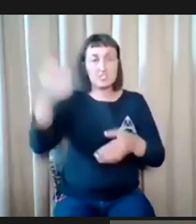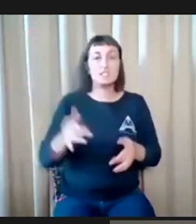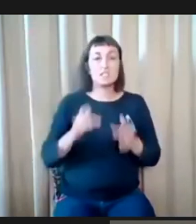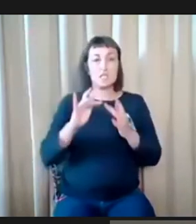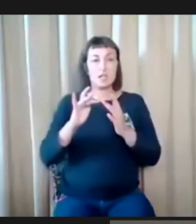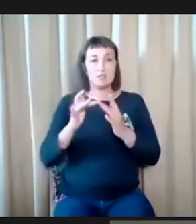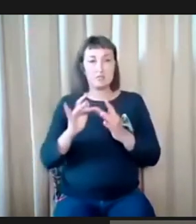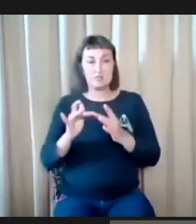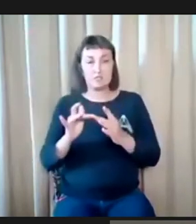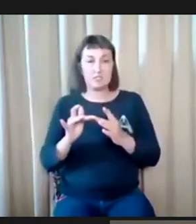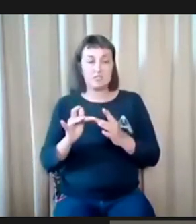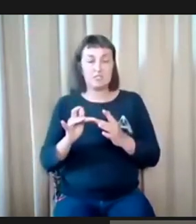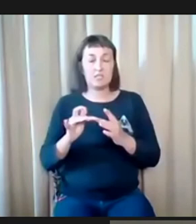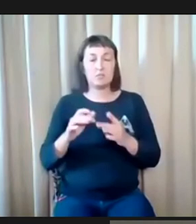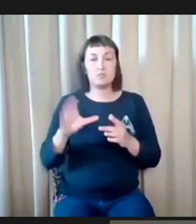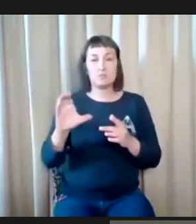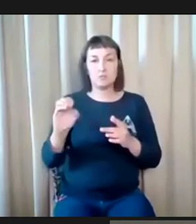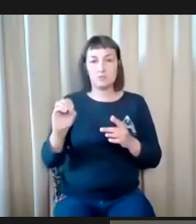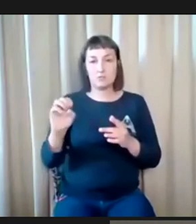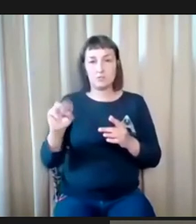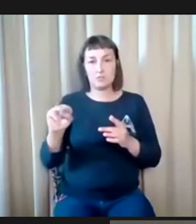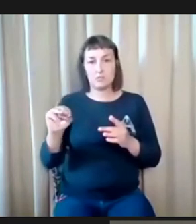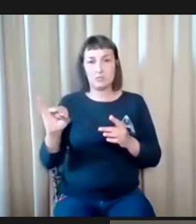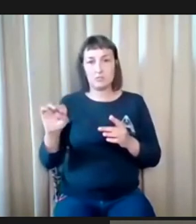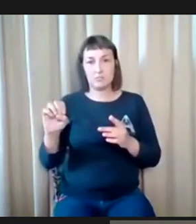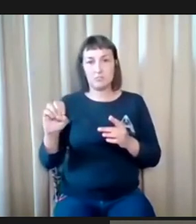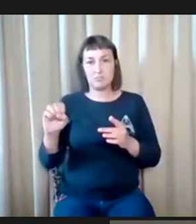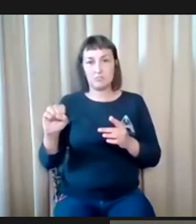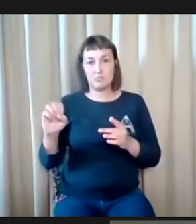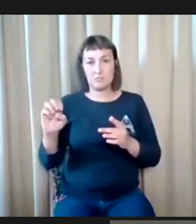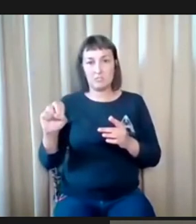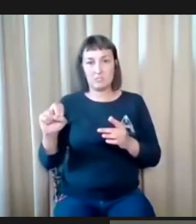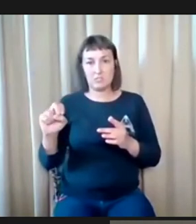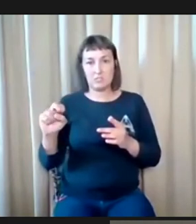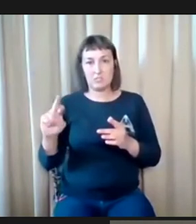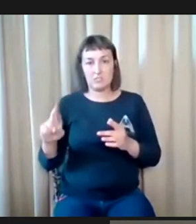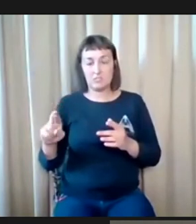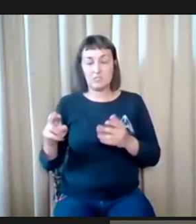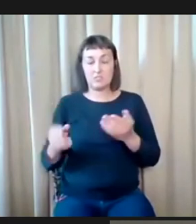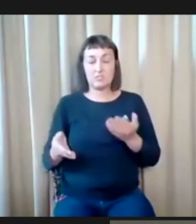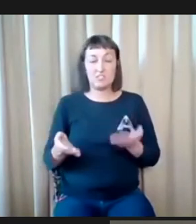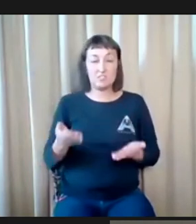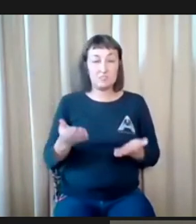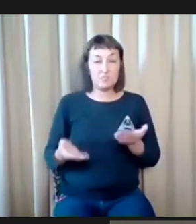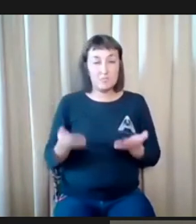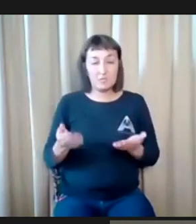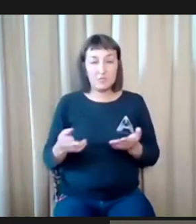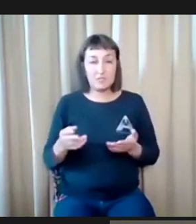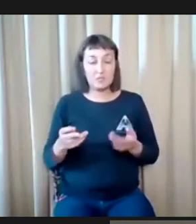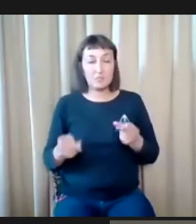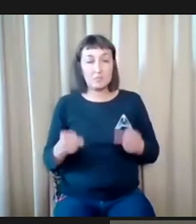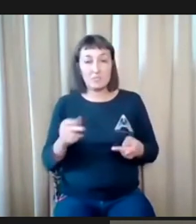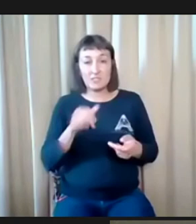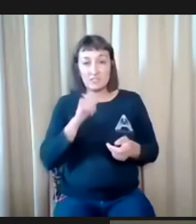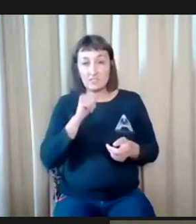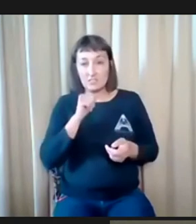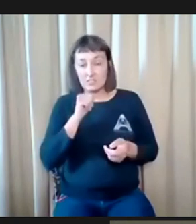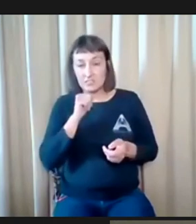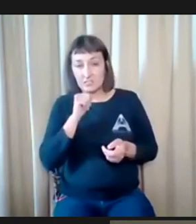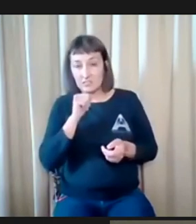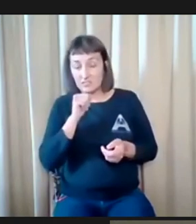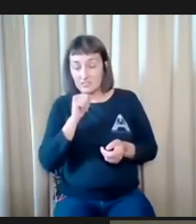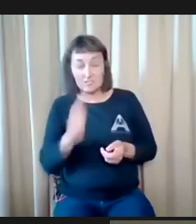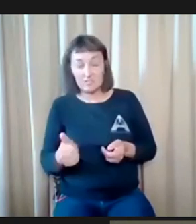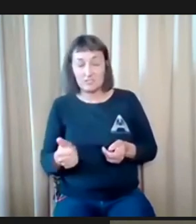or your commissioners, it's amazing sometimes that they don't even know this is happening. So that's why we encourage people, just, you don't need a state bill or